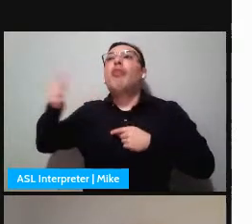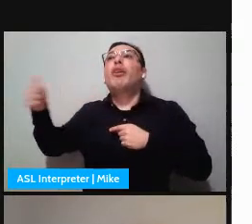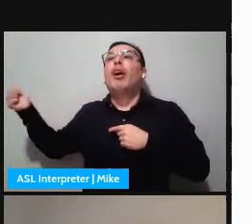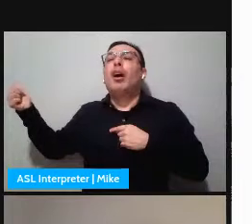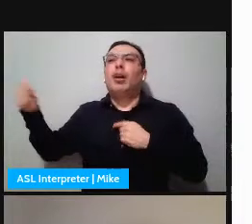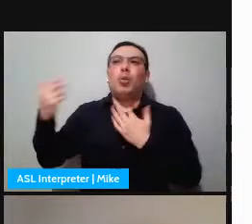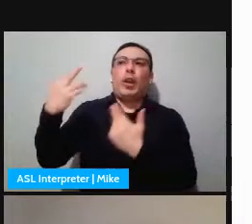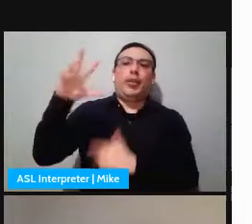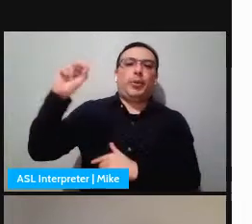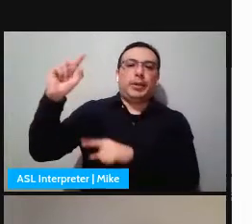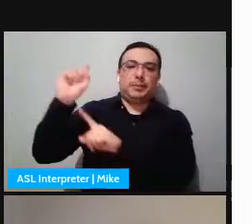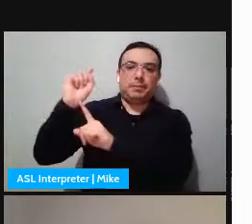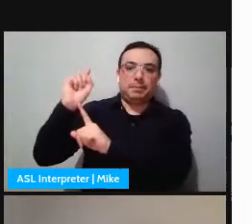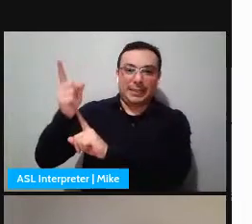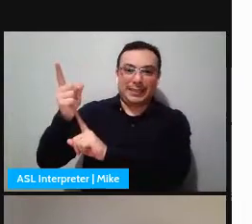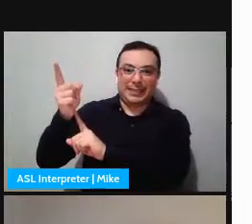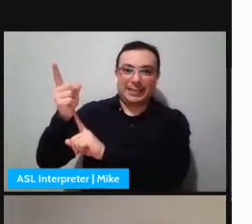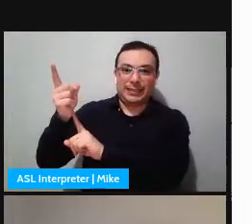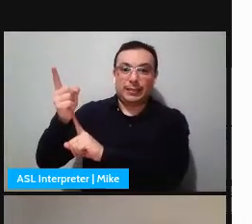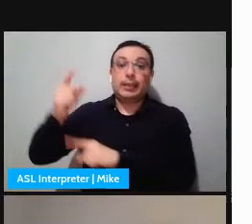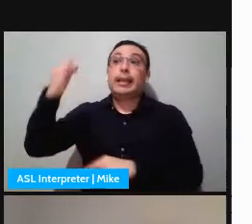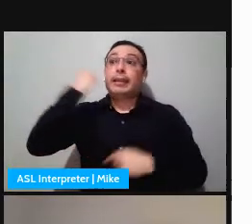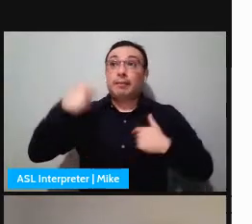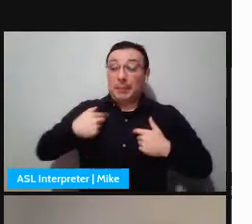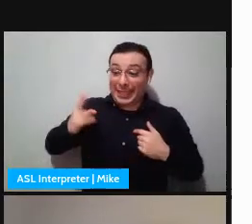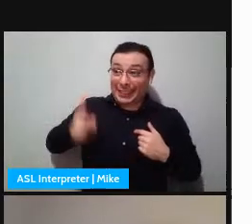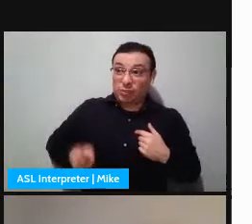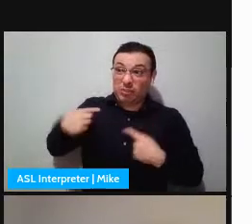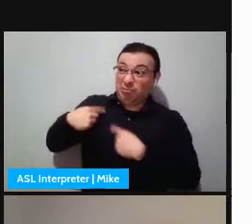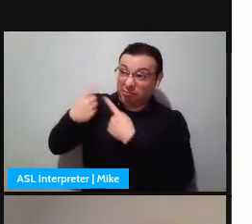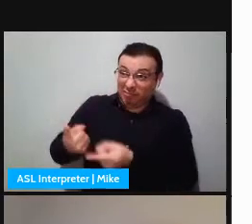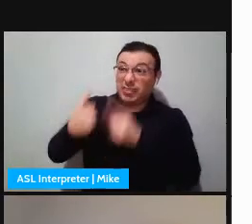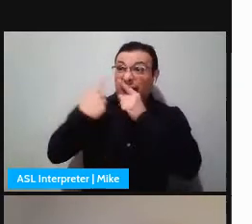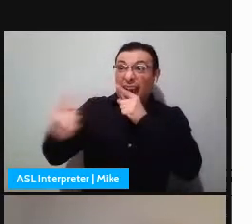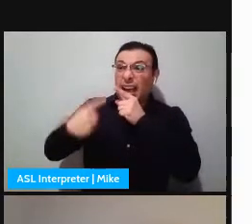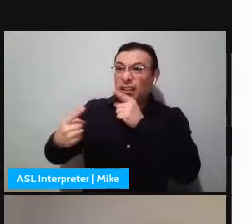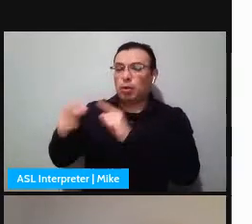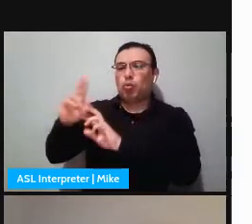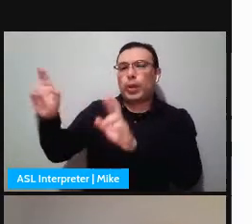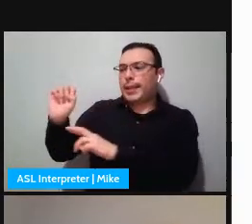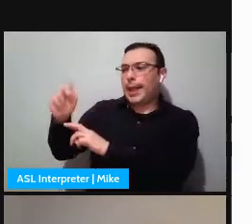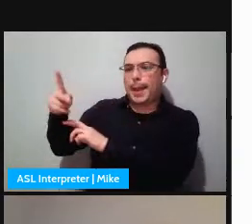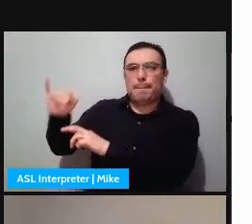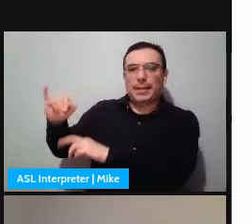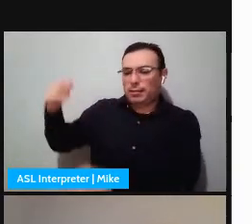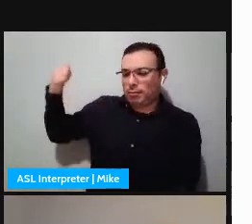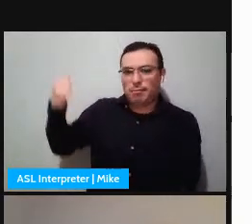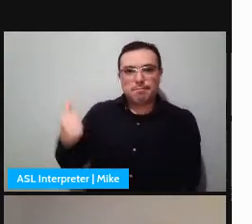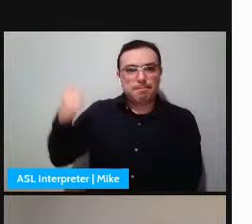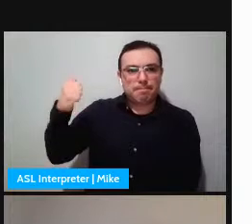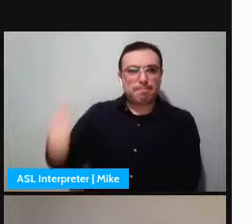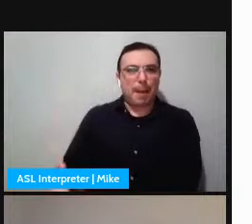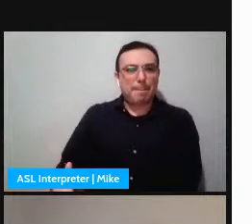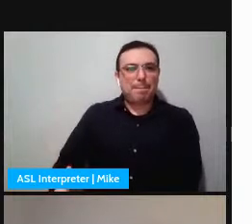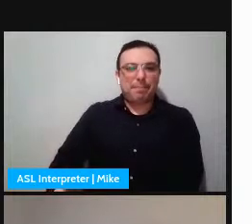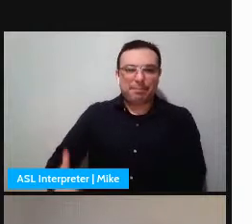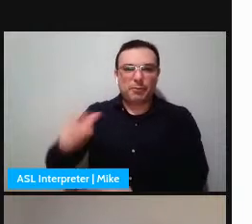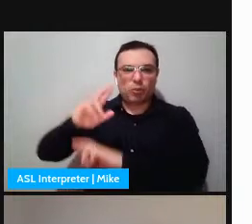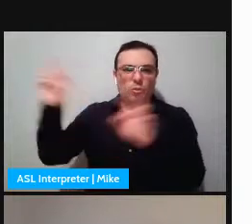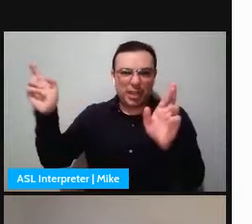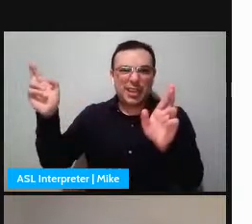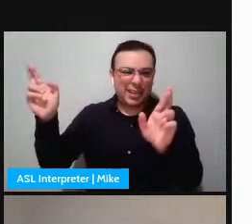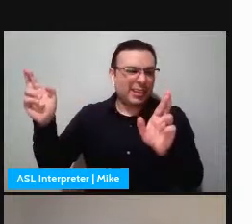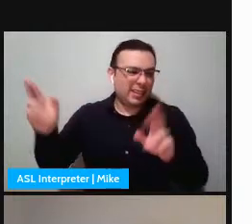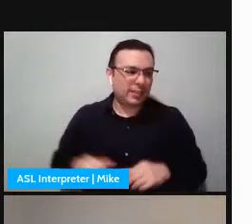an EpiPen for anyone that has a history as well of allergic reaction. We also, I think it's very important